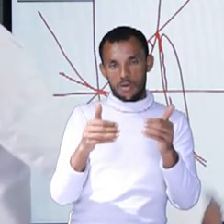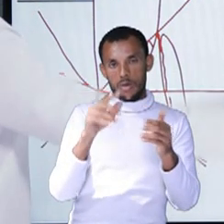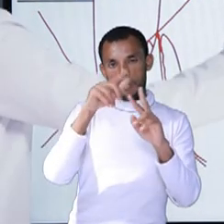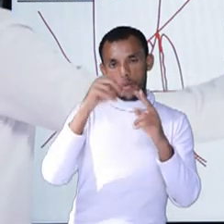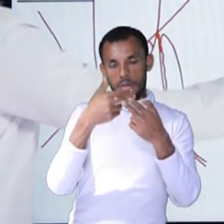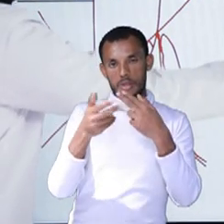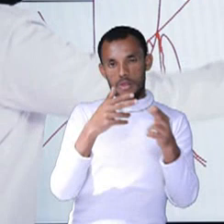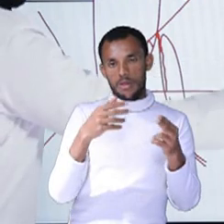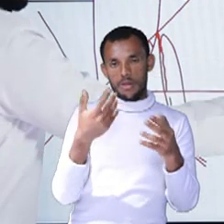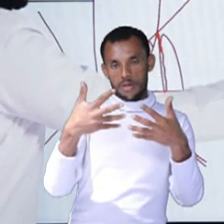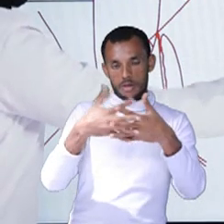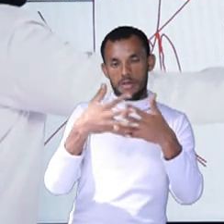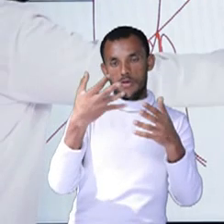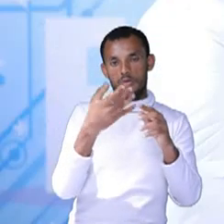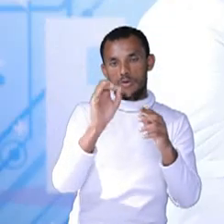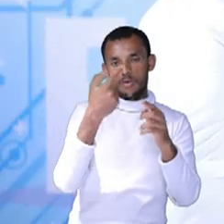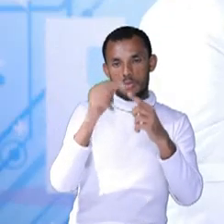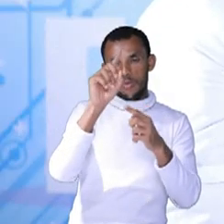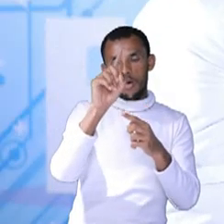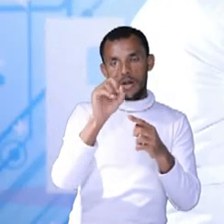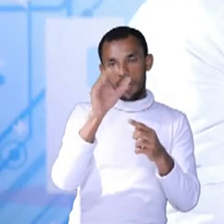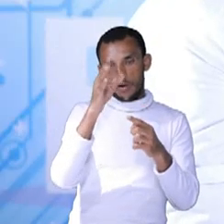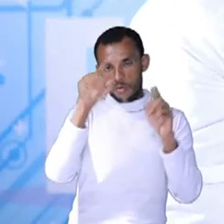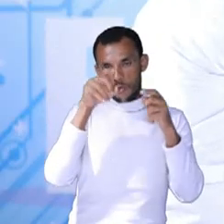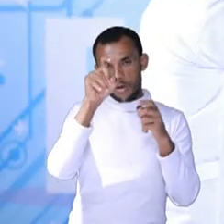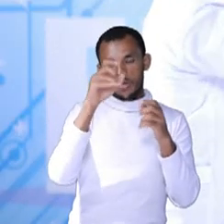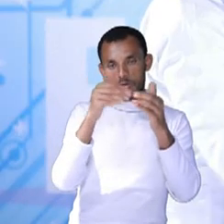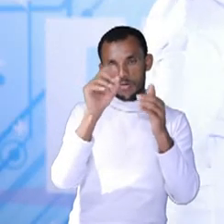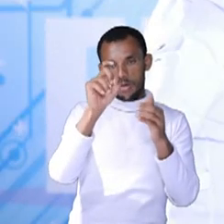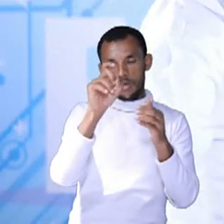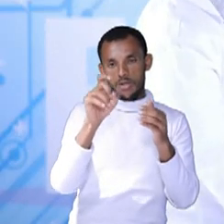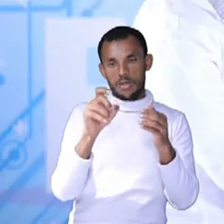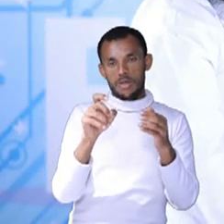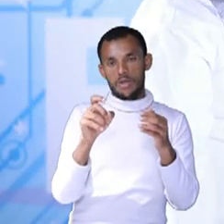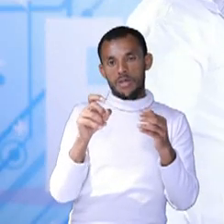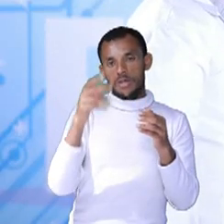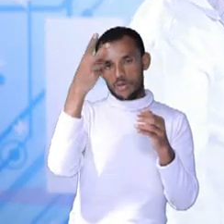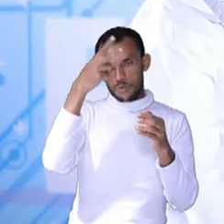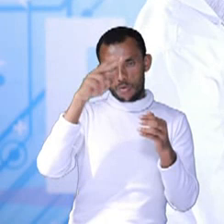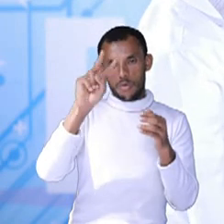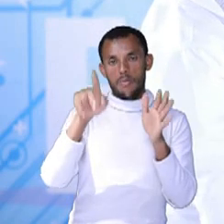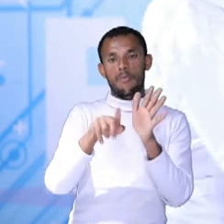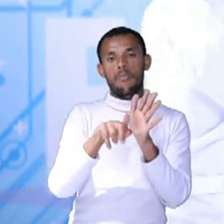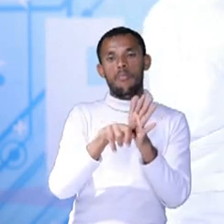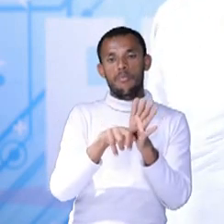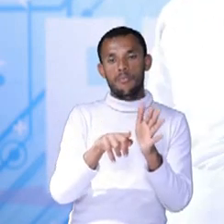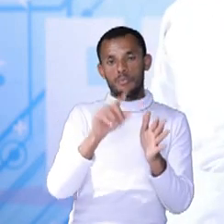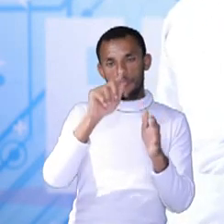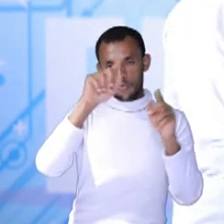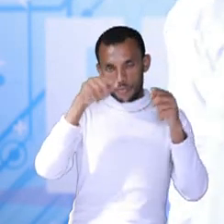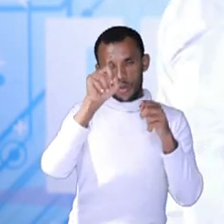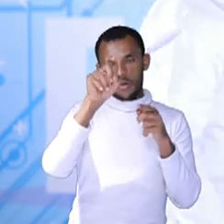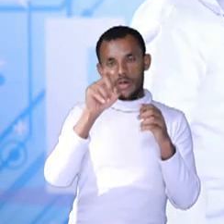pi times the integration from 0 to 1 of f of x is this, x it is squared, x squared, minus u